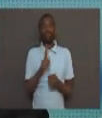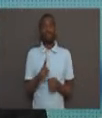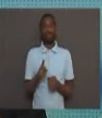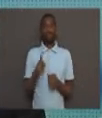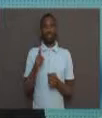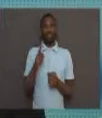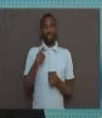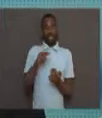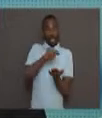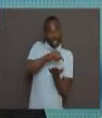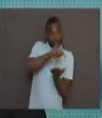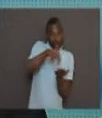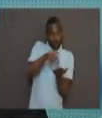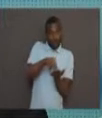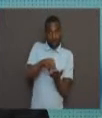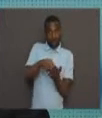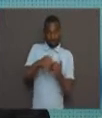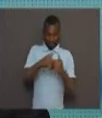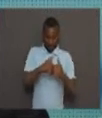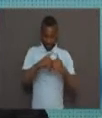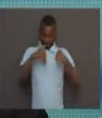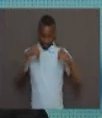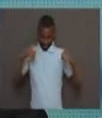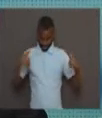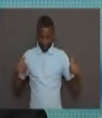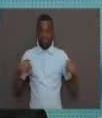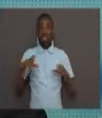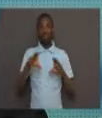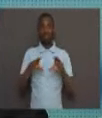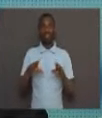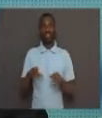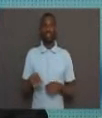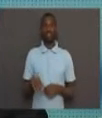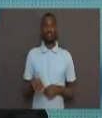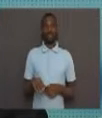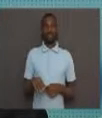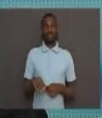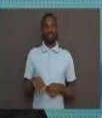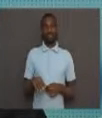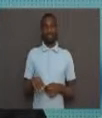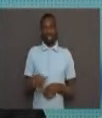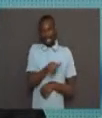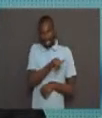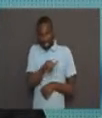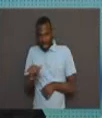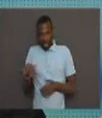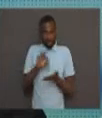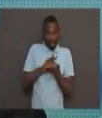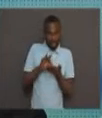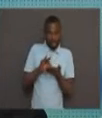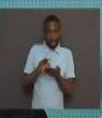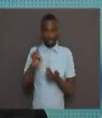disassemble a nucleus into the same number of free,